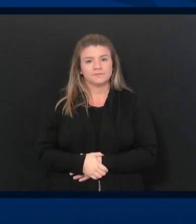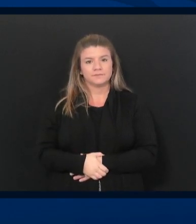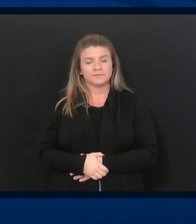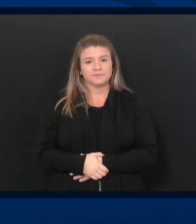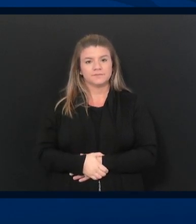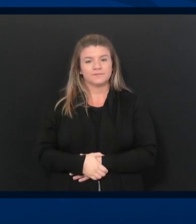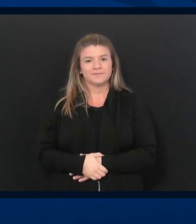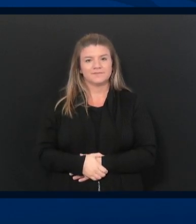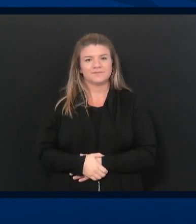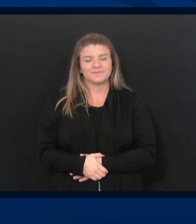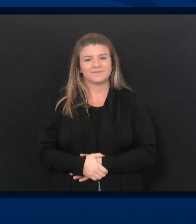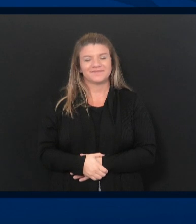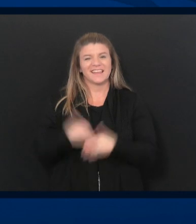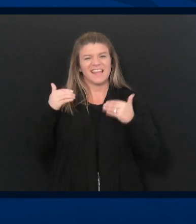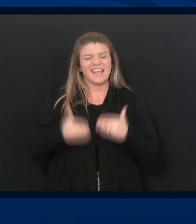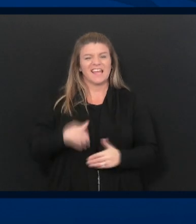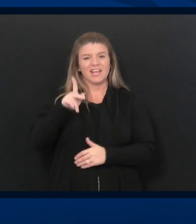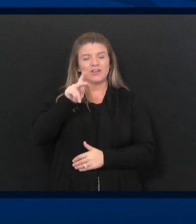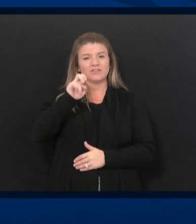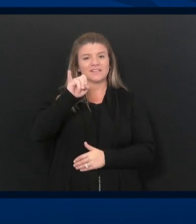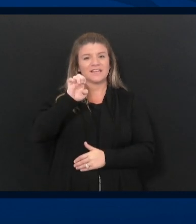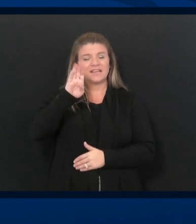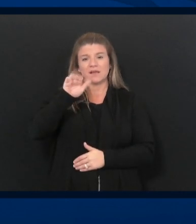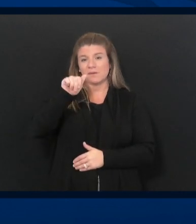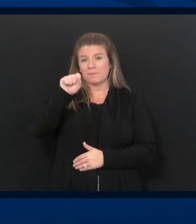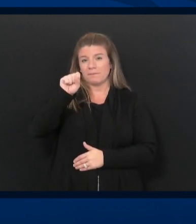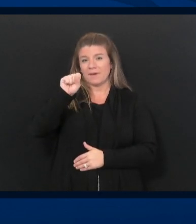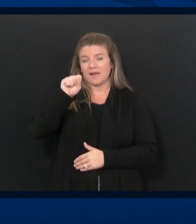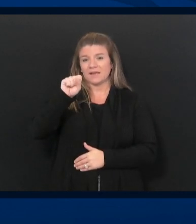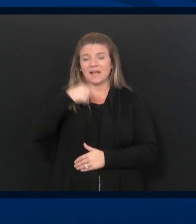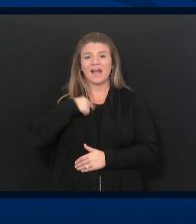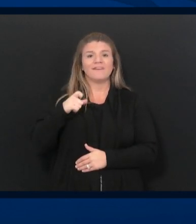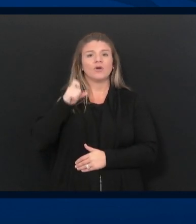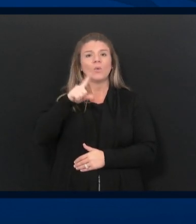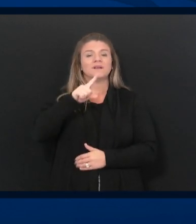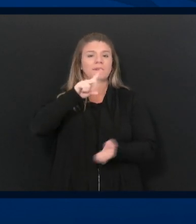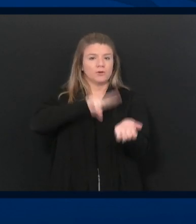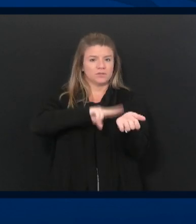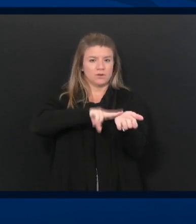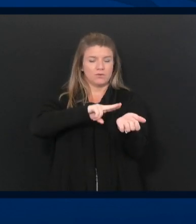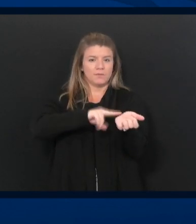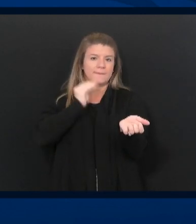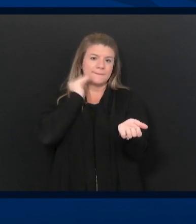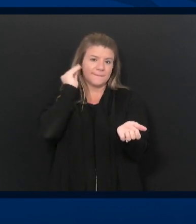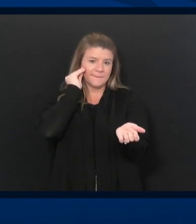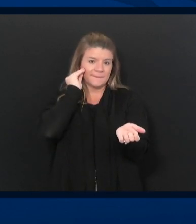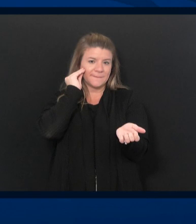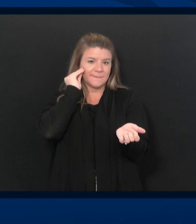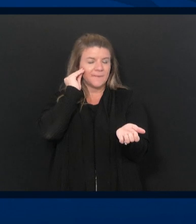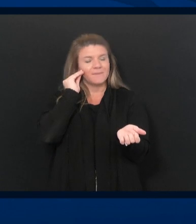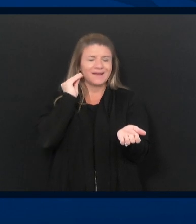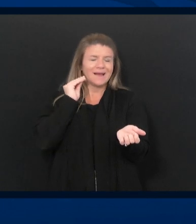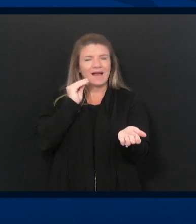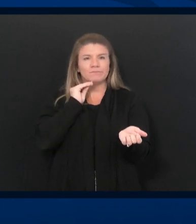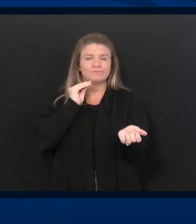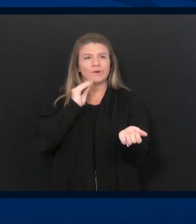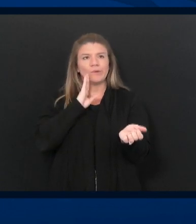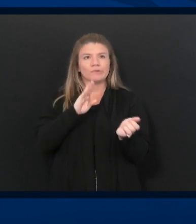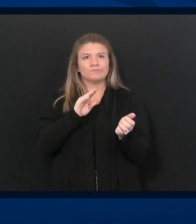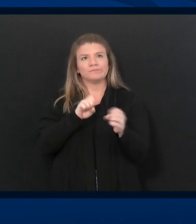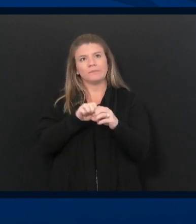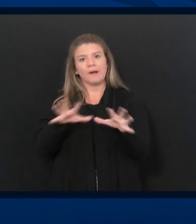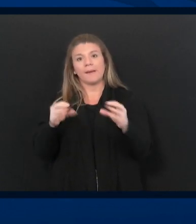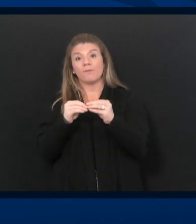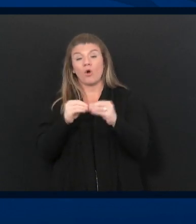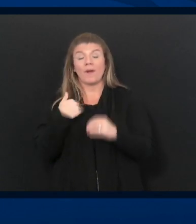This is Kenny Bass with Channel 8 and Fox 11 in Charleston. I have a question that's related to the nursing homes, but it's going to spread it out a little bit more. There have been 2